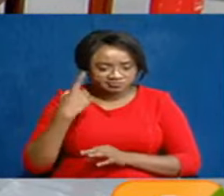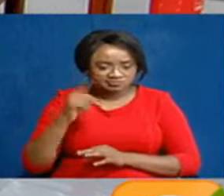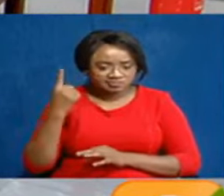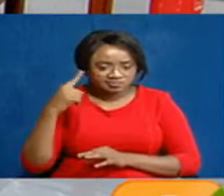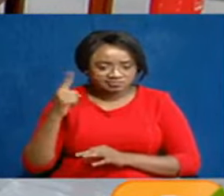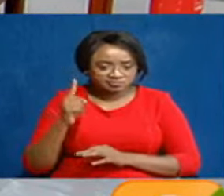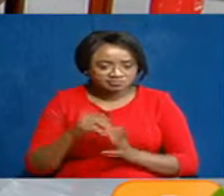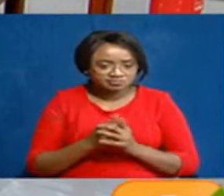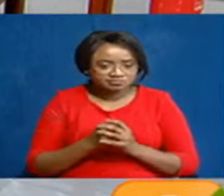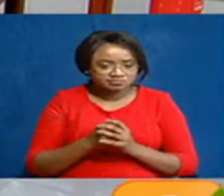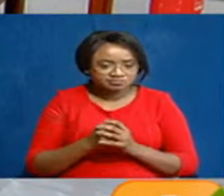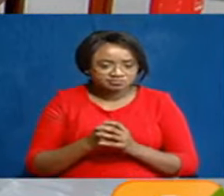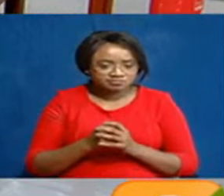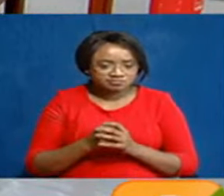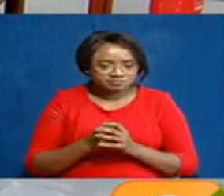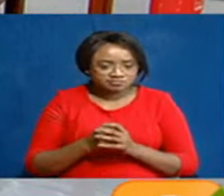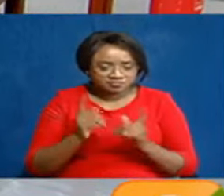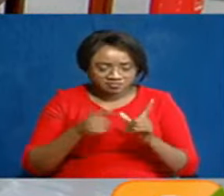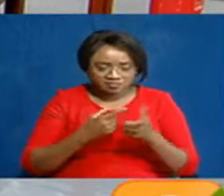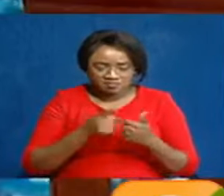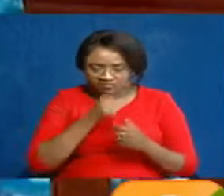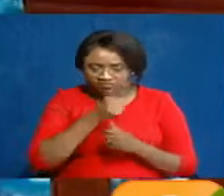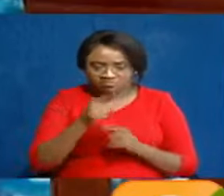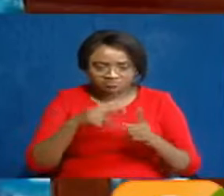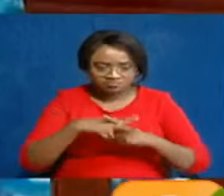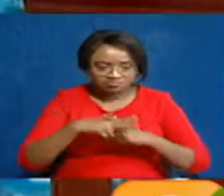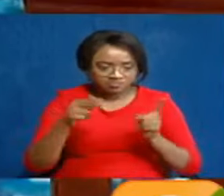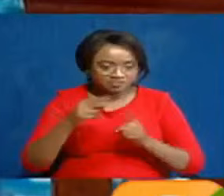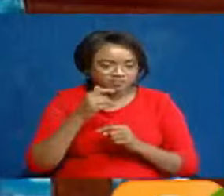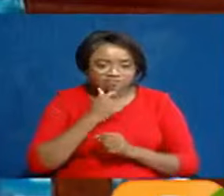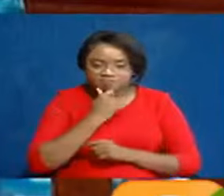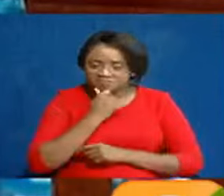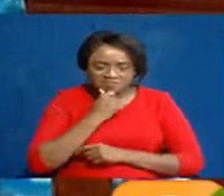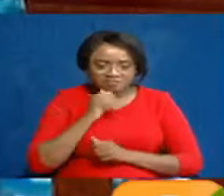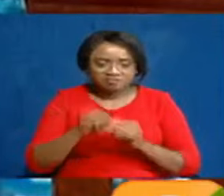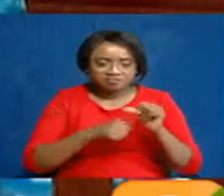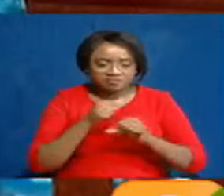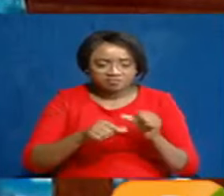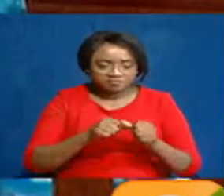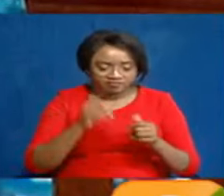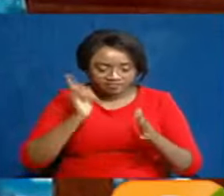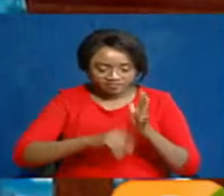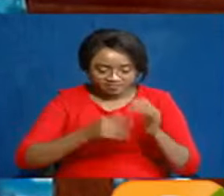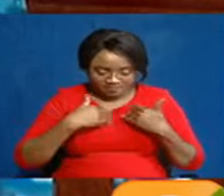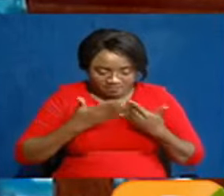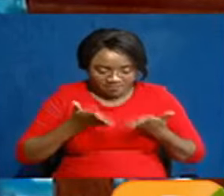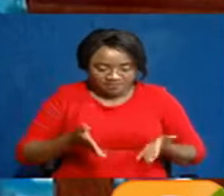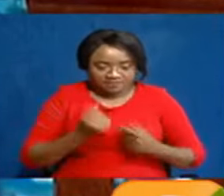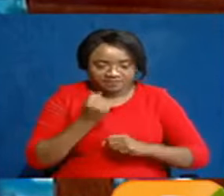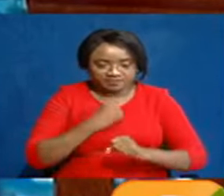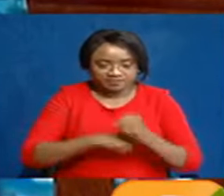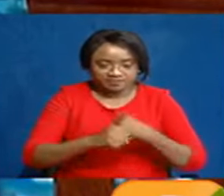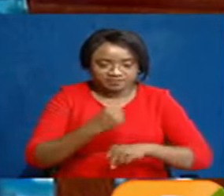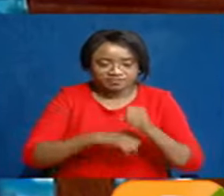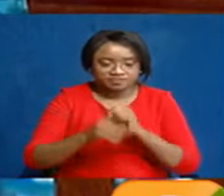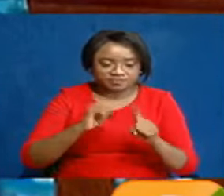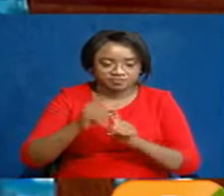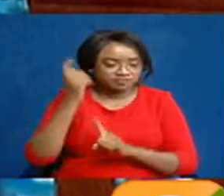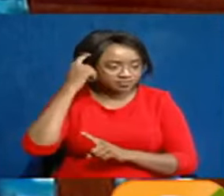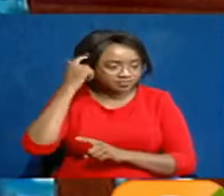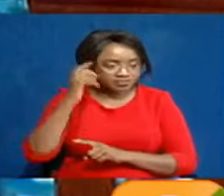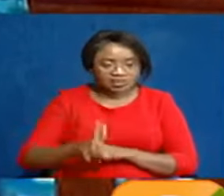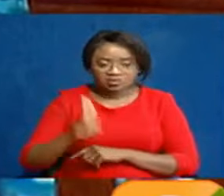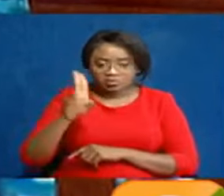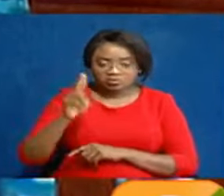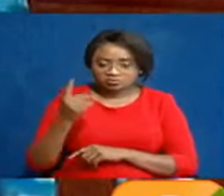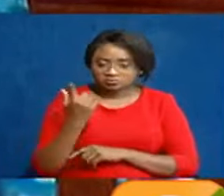and state house, you start wondering about this thing which mzee here wants. Uhuru Kenyatta told us it's